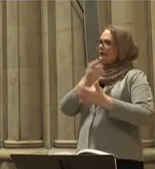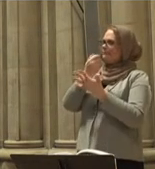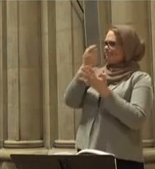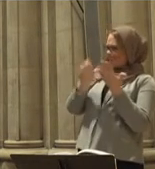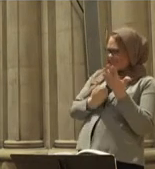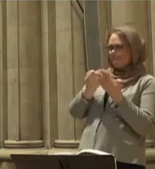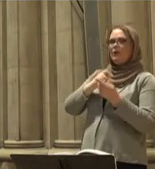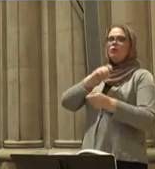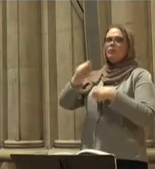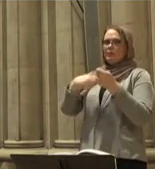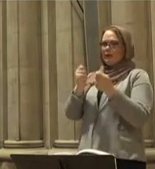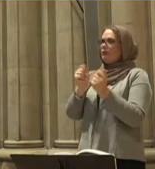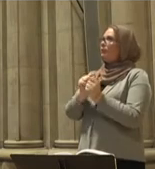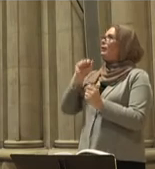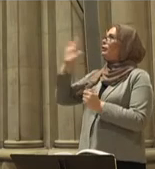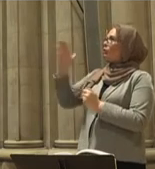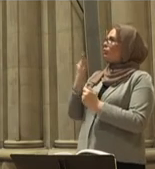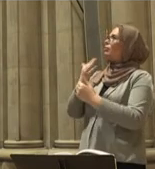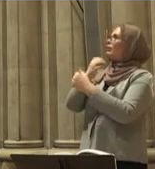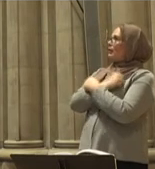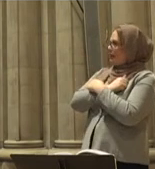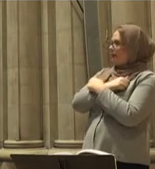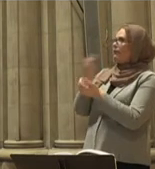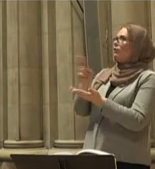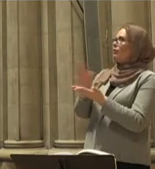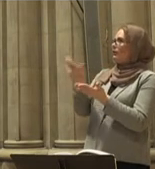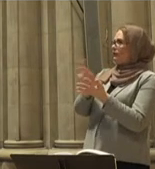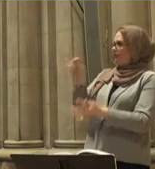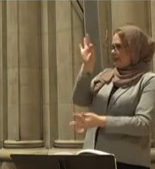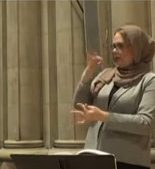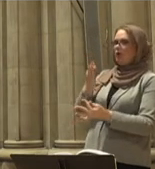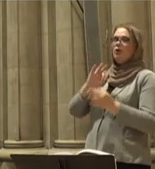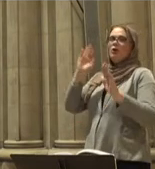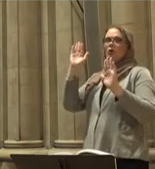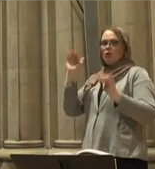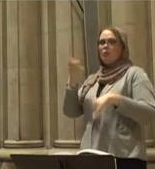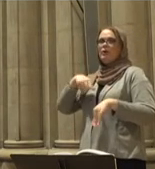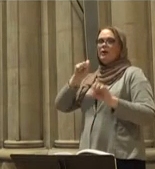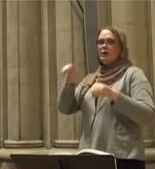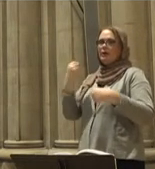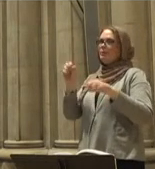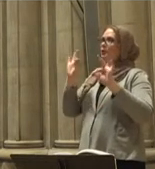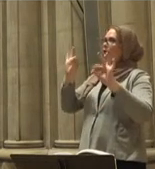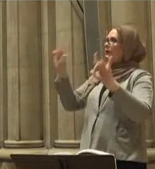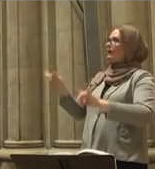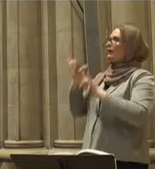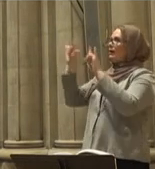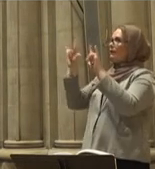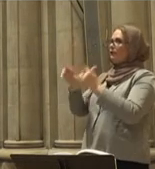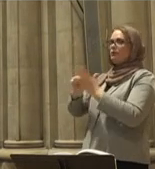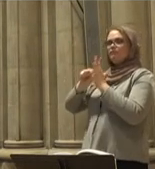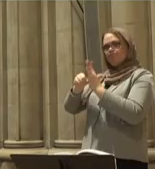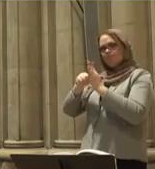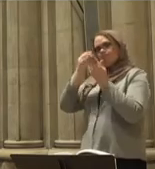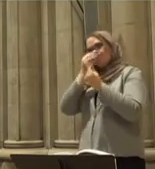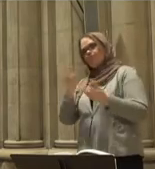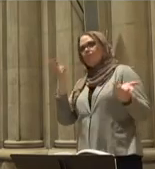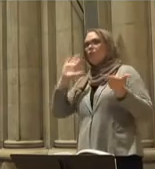may perfectly love you and worthily magnify your holy name through Christ our